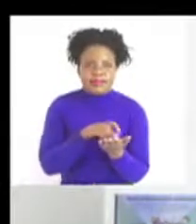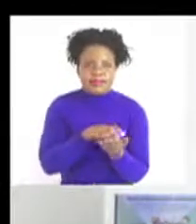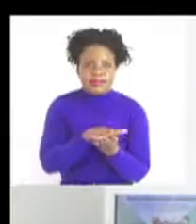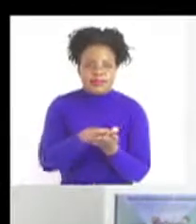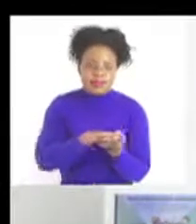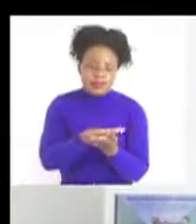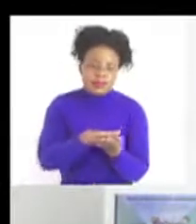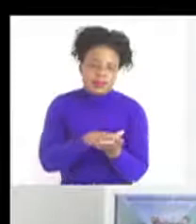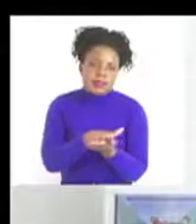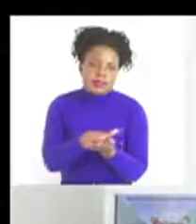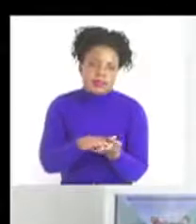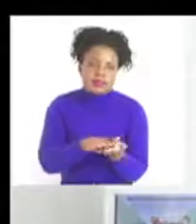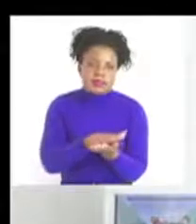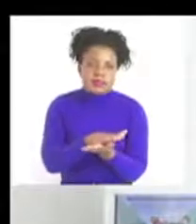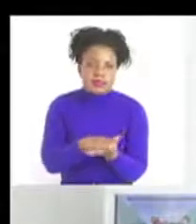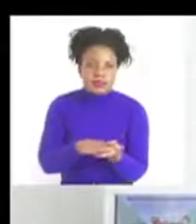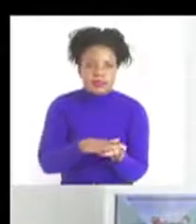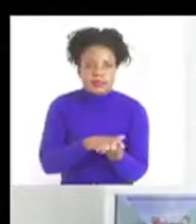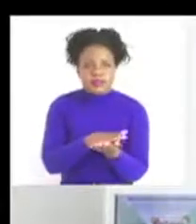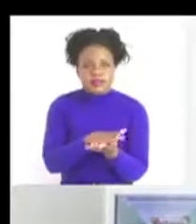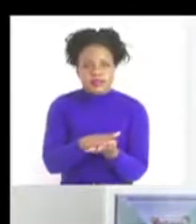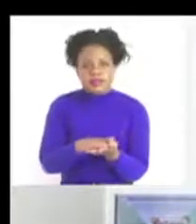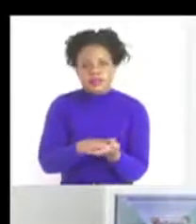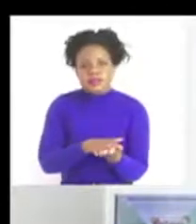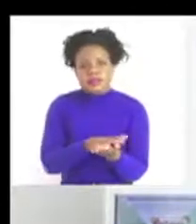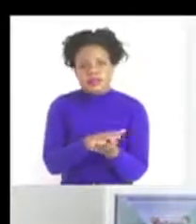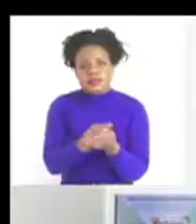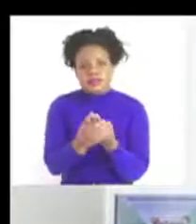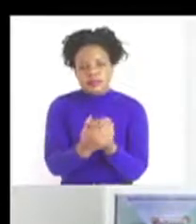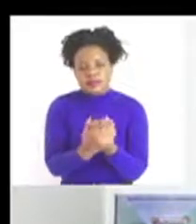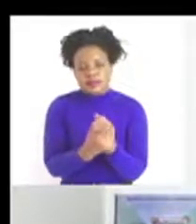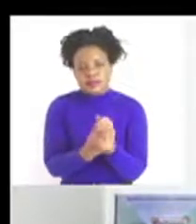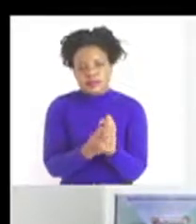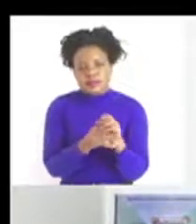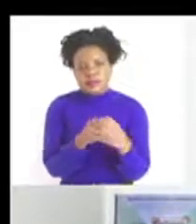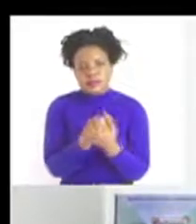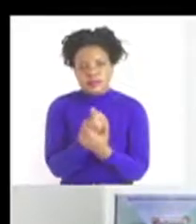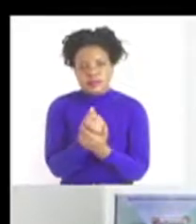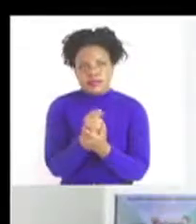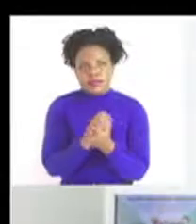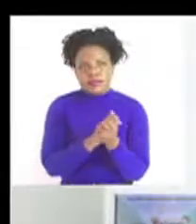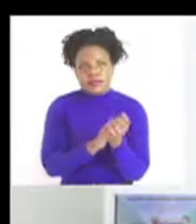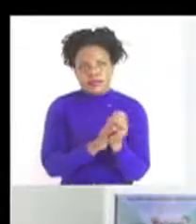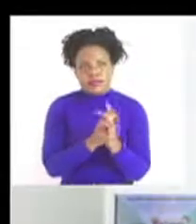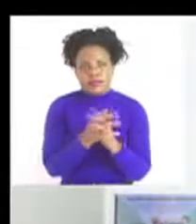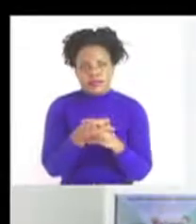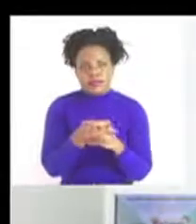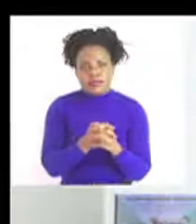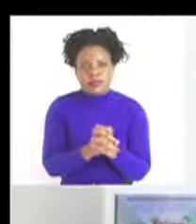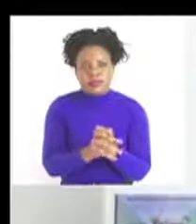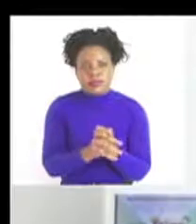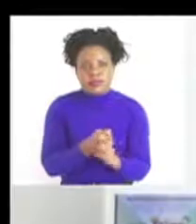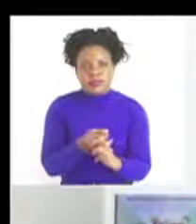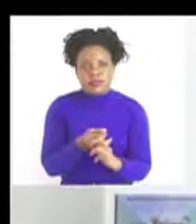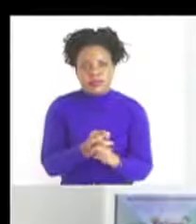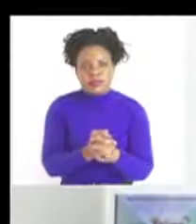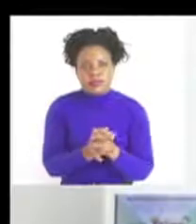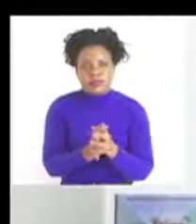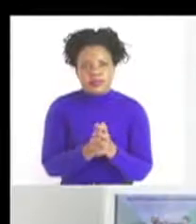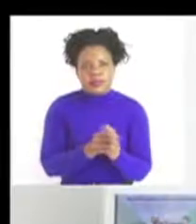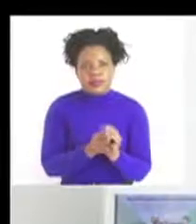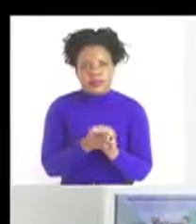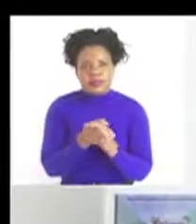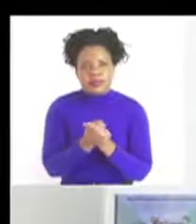we wrap it in the inside of the hands, on the outside, and between your